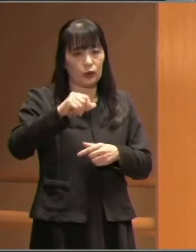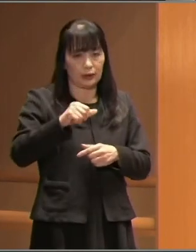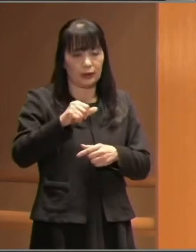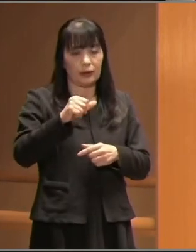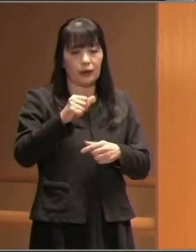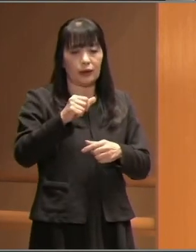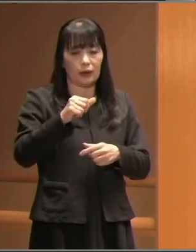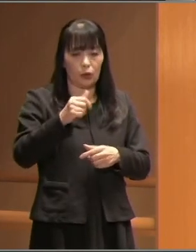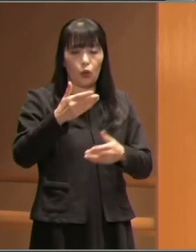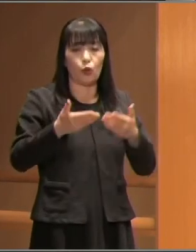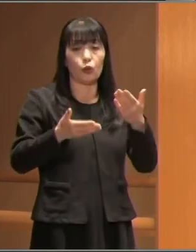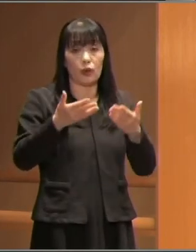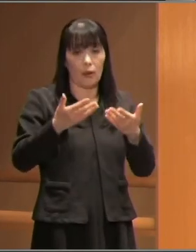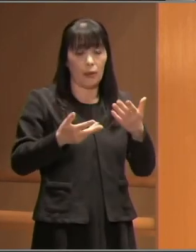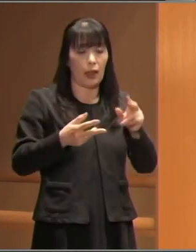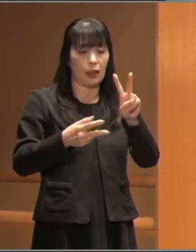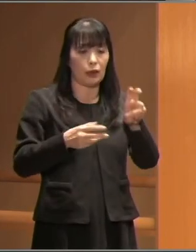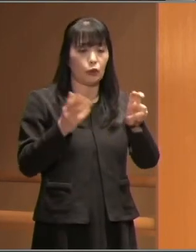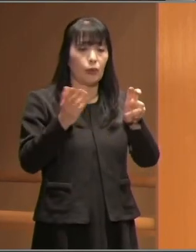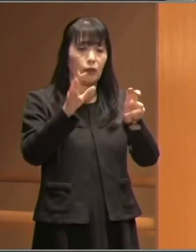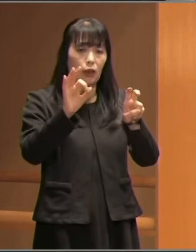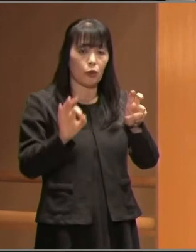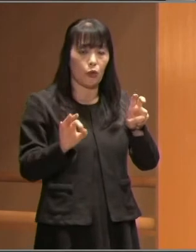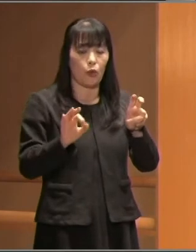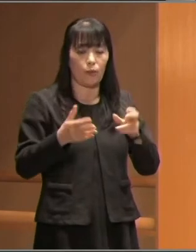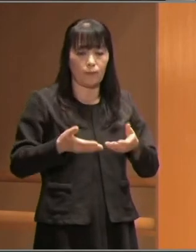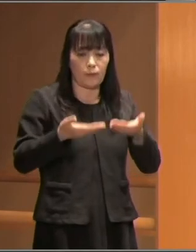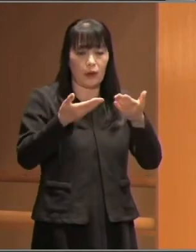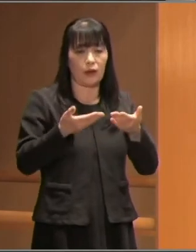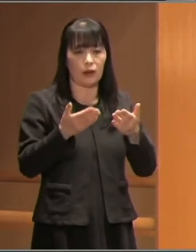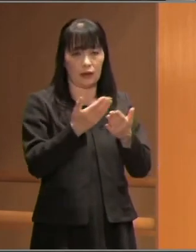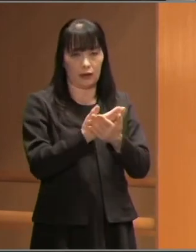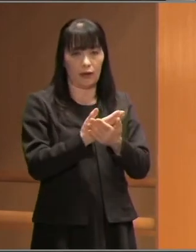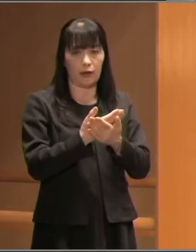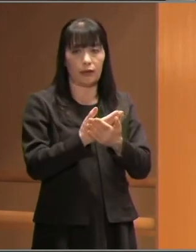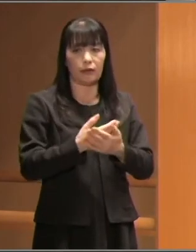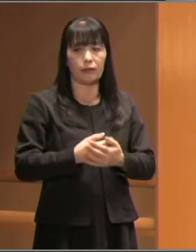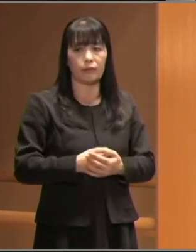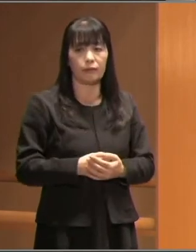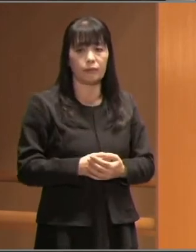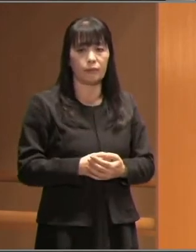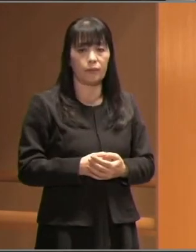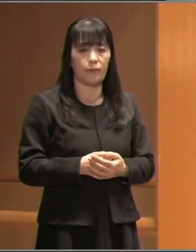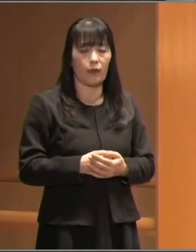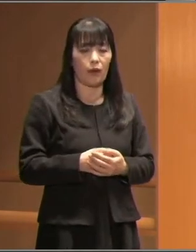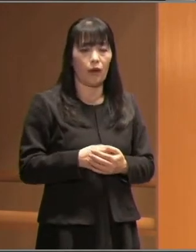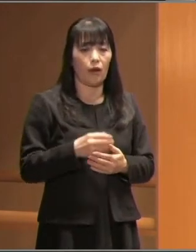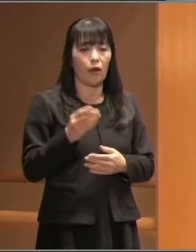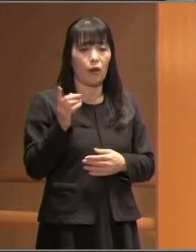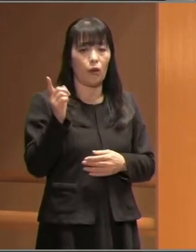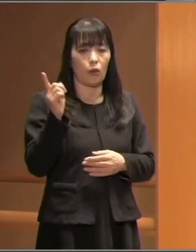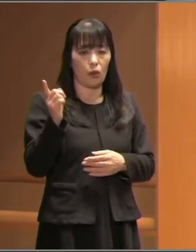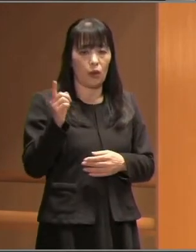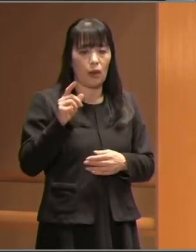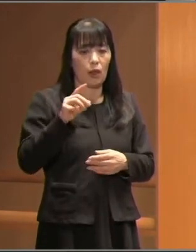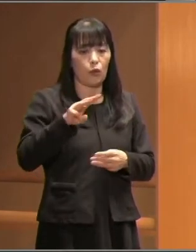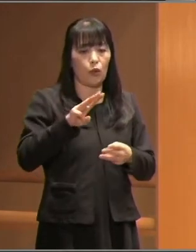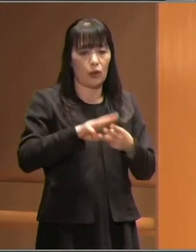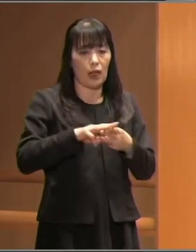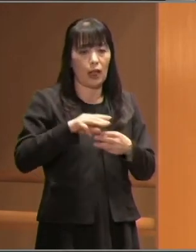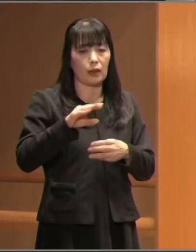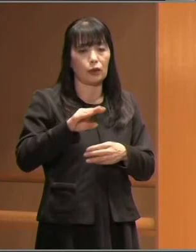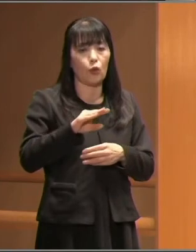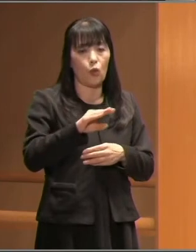And compared with the resin polycarbonate glass, we were able to reduce the weight by